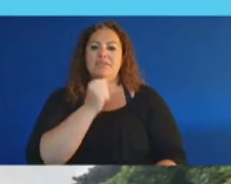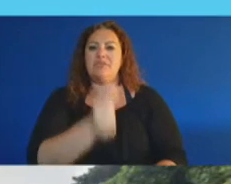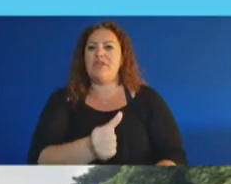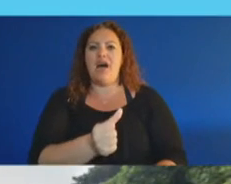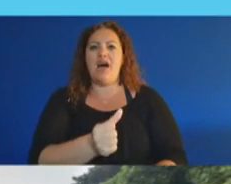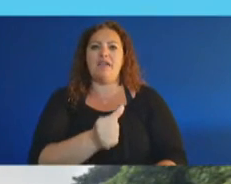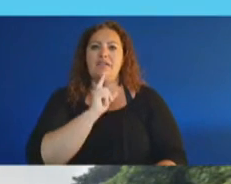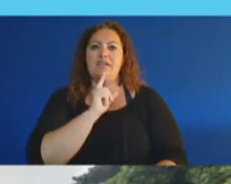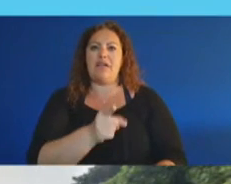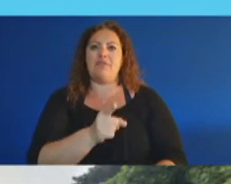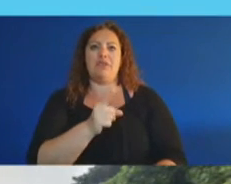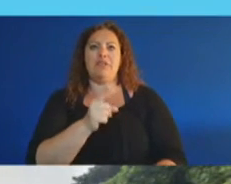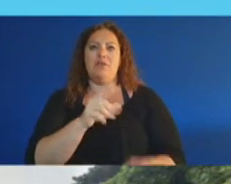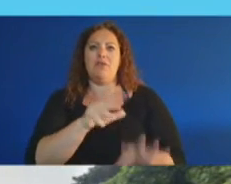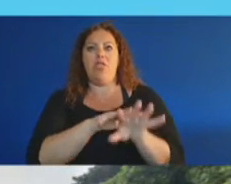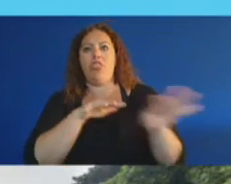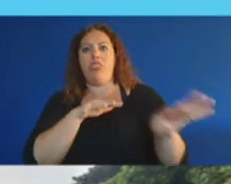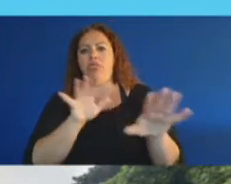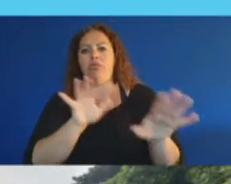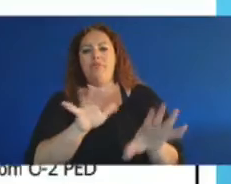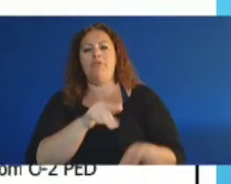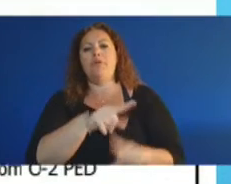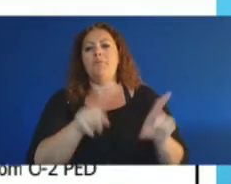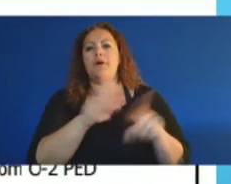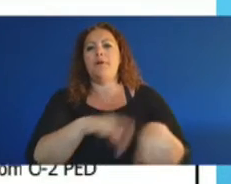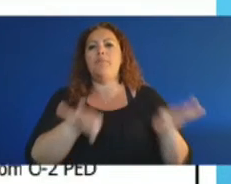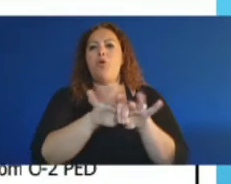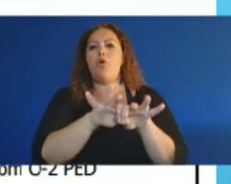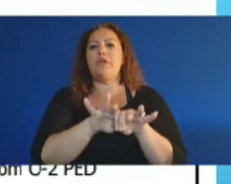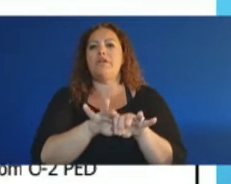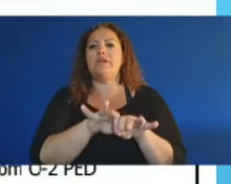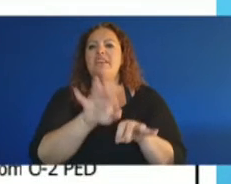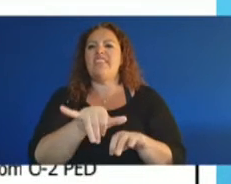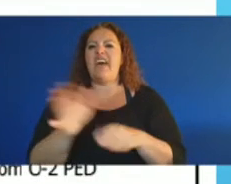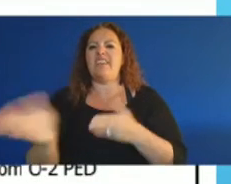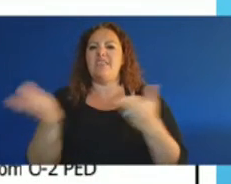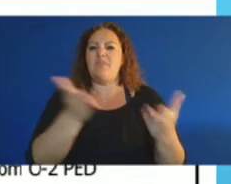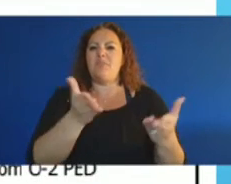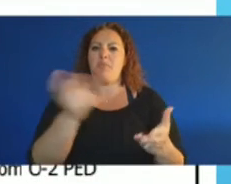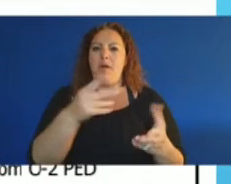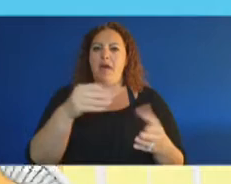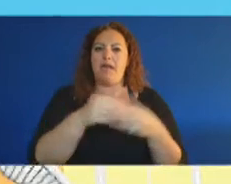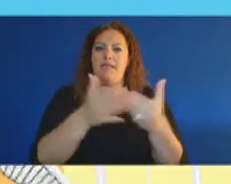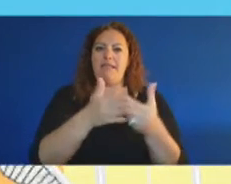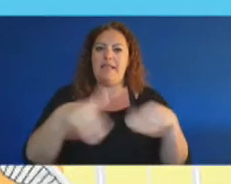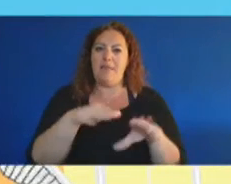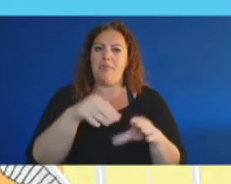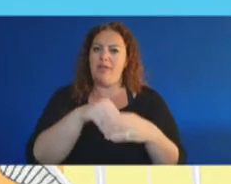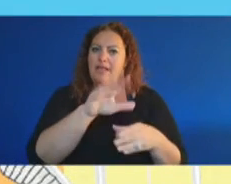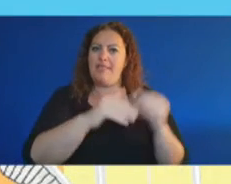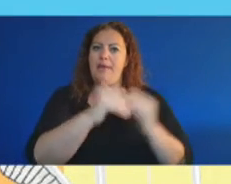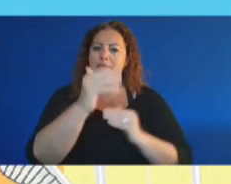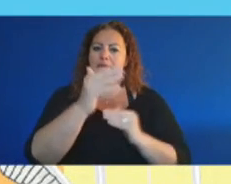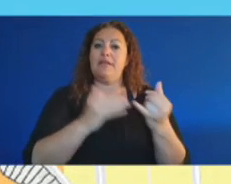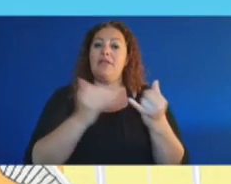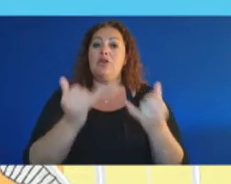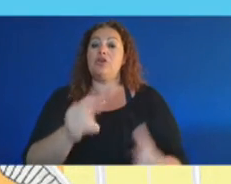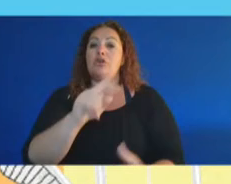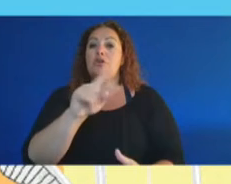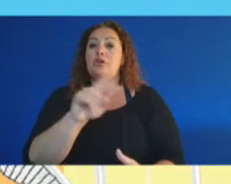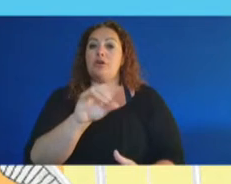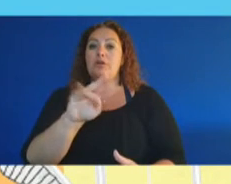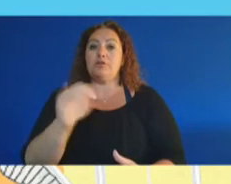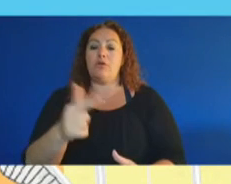driver but it is something important to bring them back to the neighborhood and be in this building so the current zoning is O2